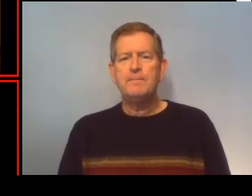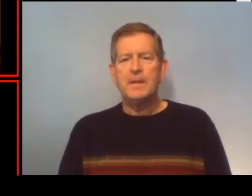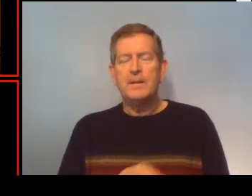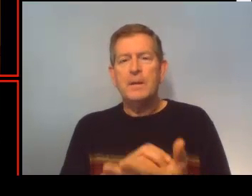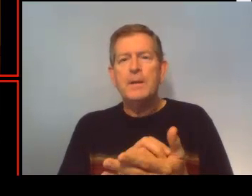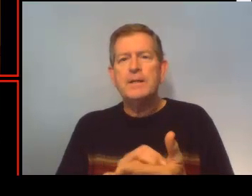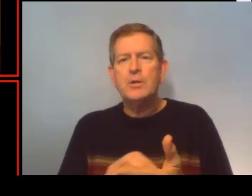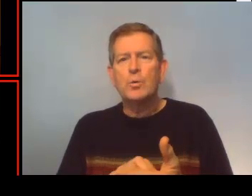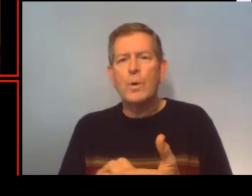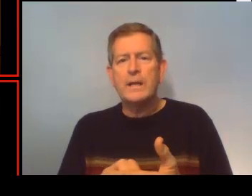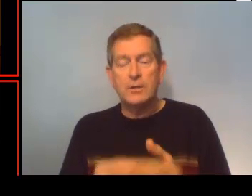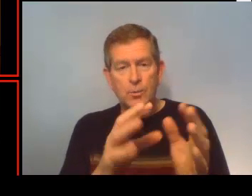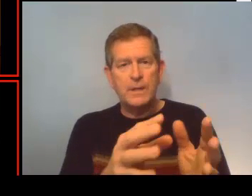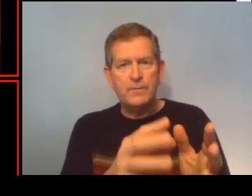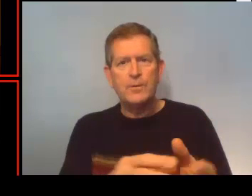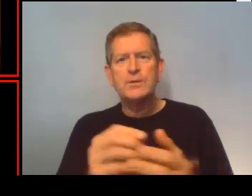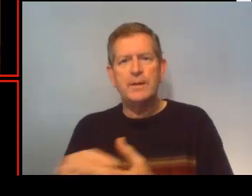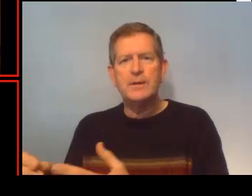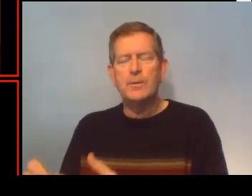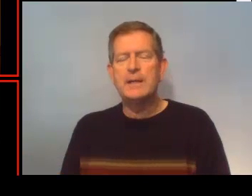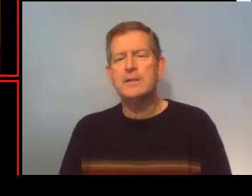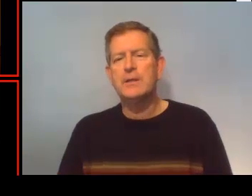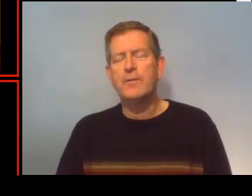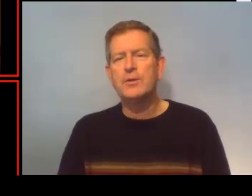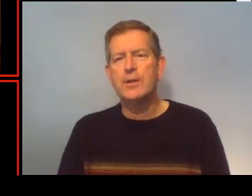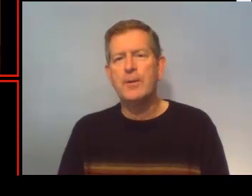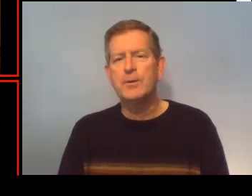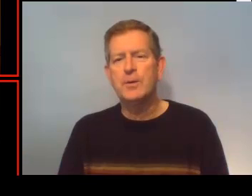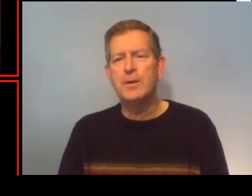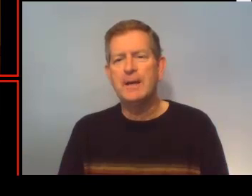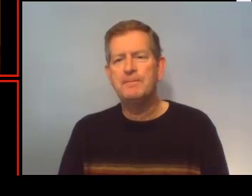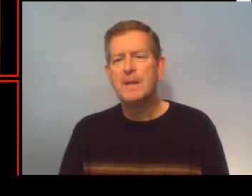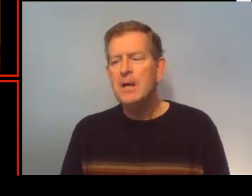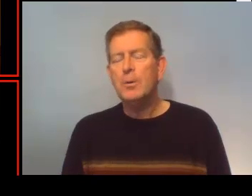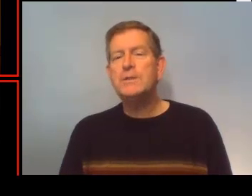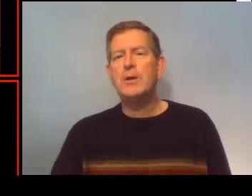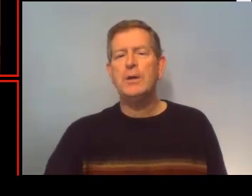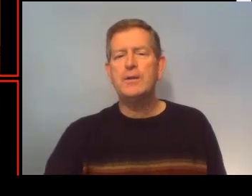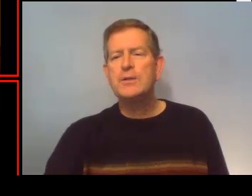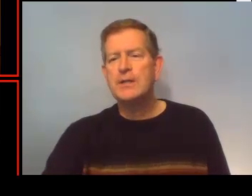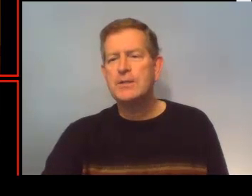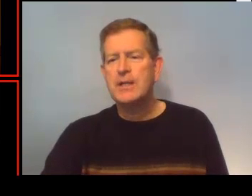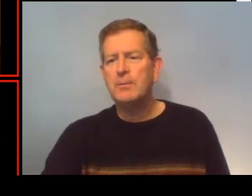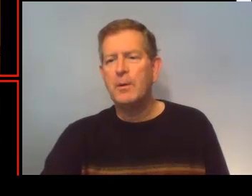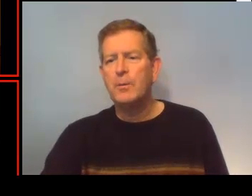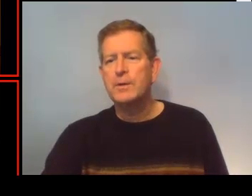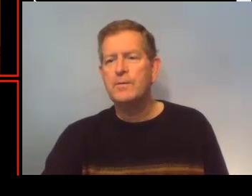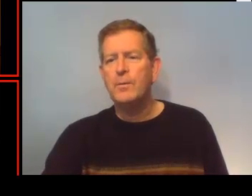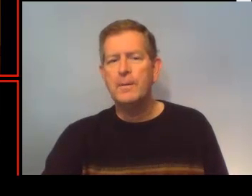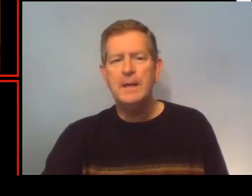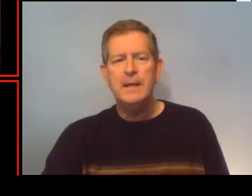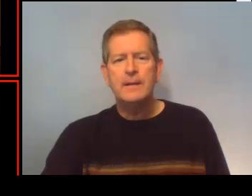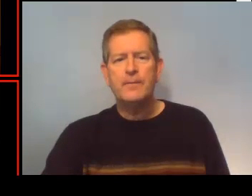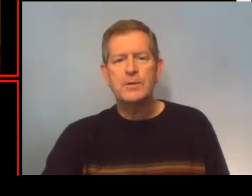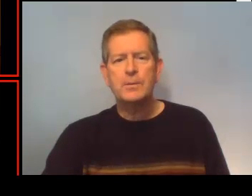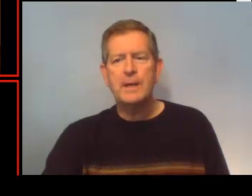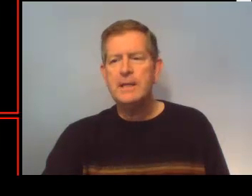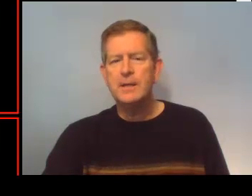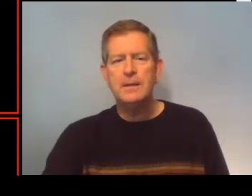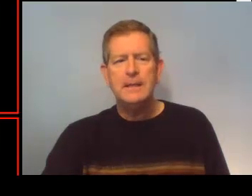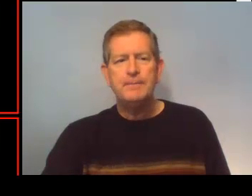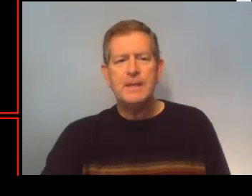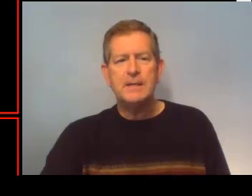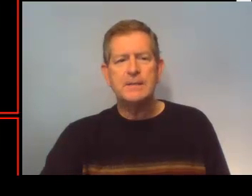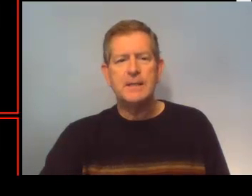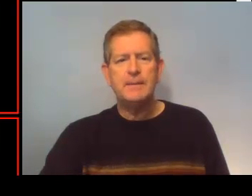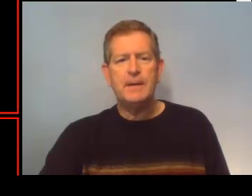on the ability to read first and then to write the French language. Okay, well, let's take a look at the sentences down below that we're to form. The first one right